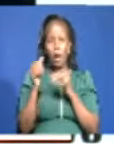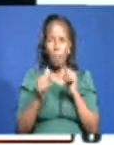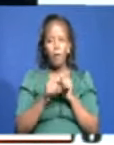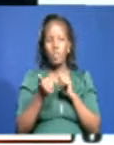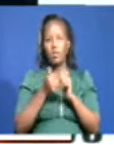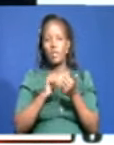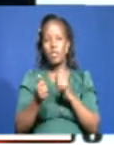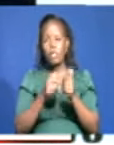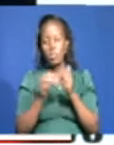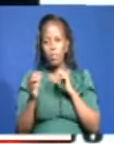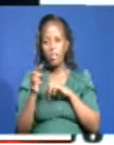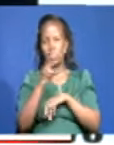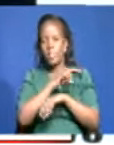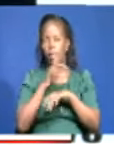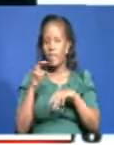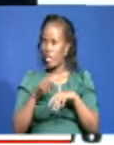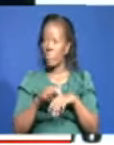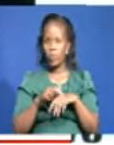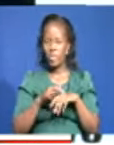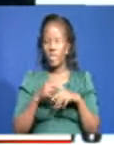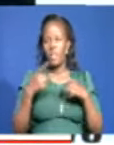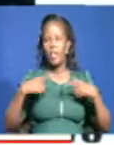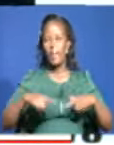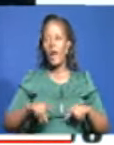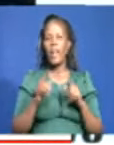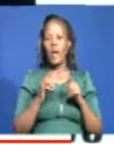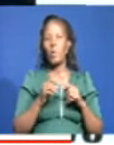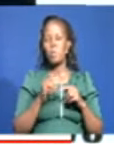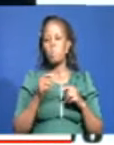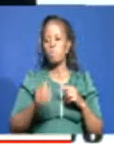and we cannot allow the greed,